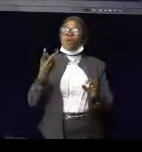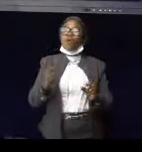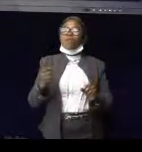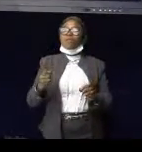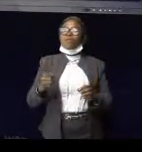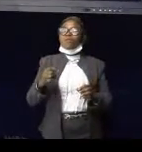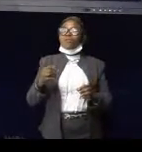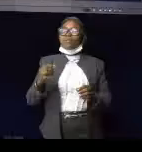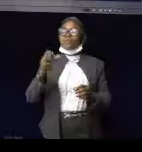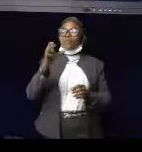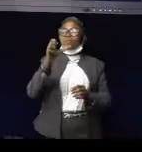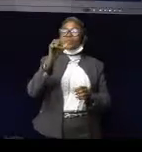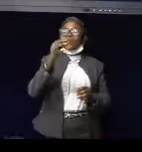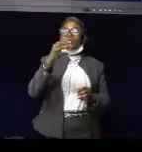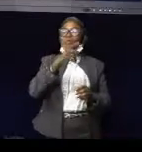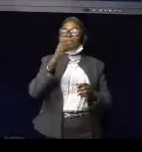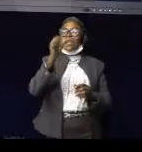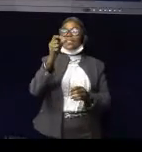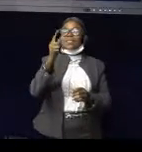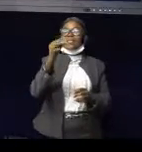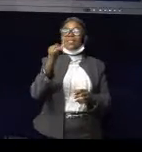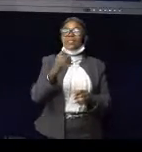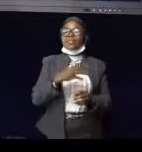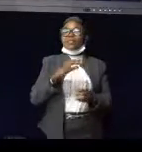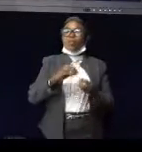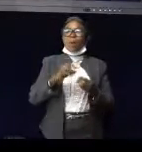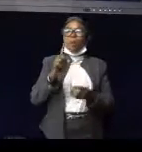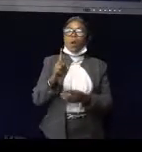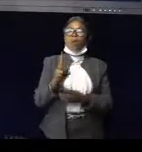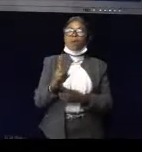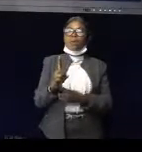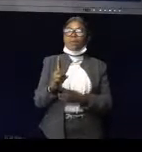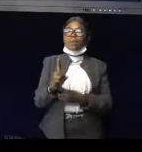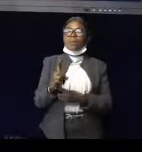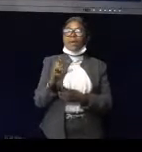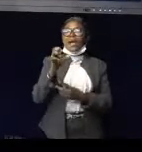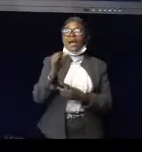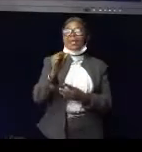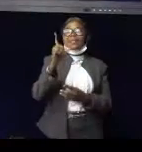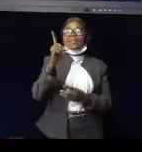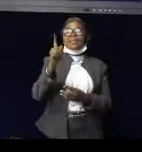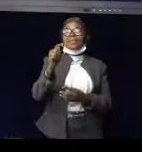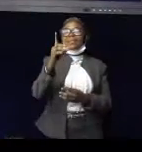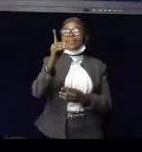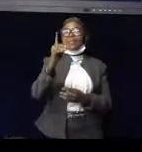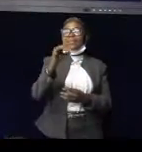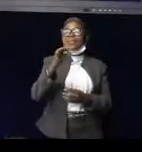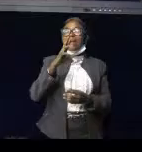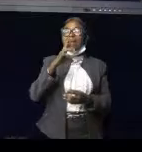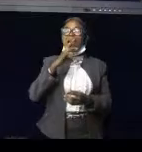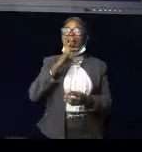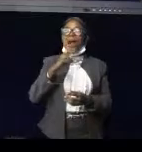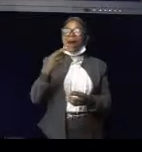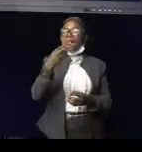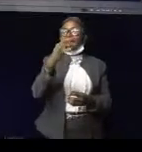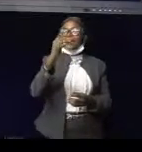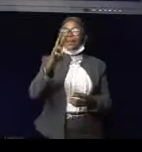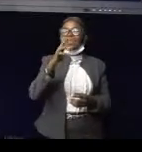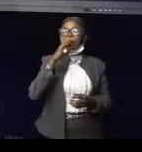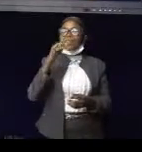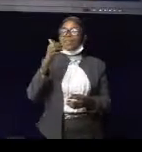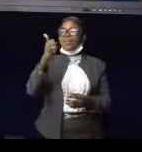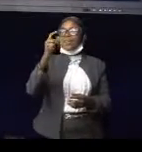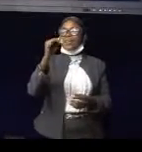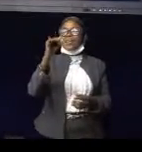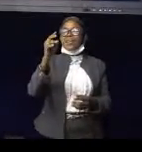of this of sexually transmitted disease and HIV/AIDS? One, STDs and HIV/AIDS are